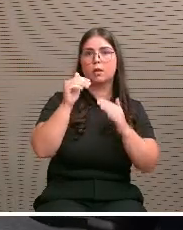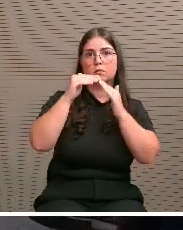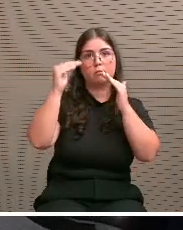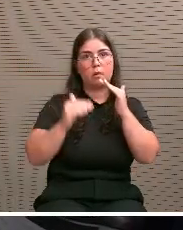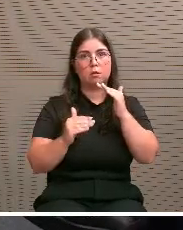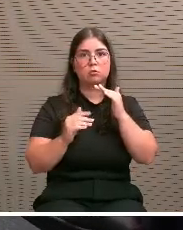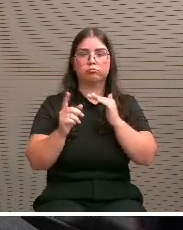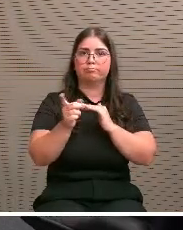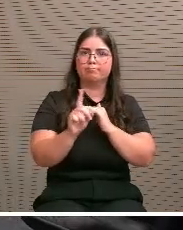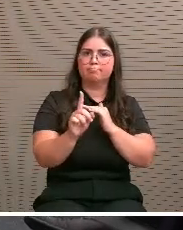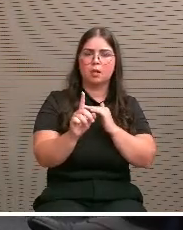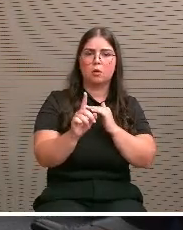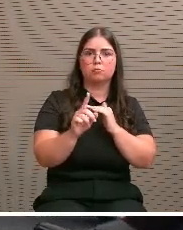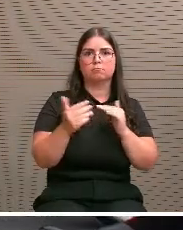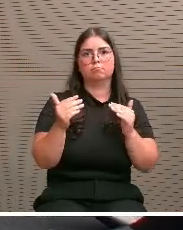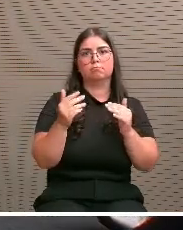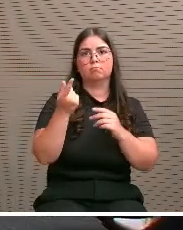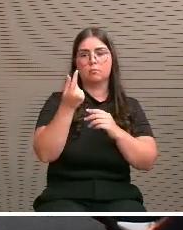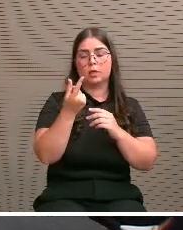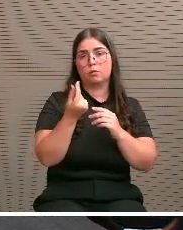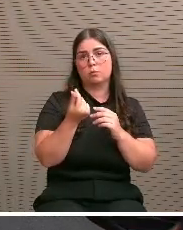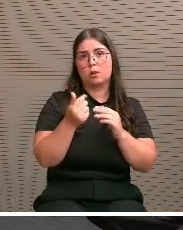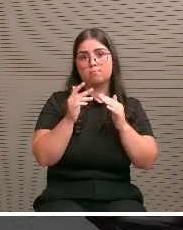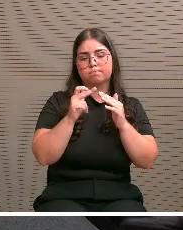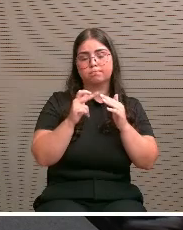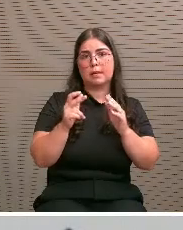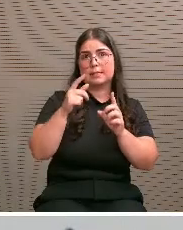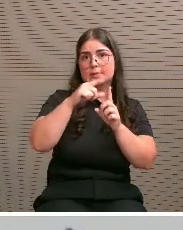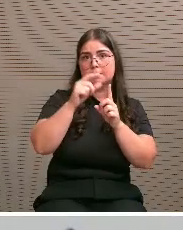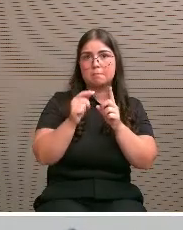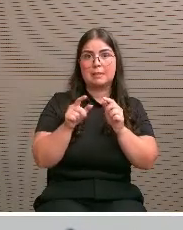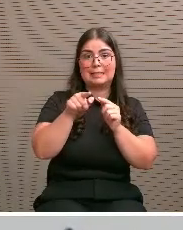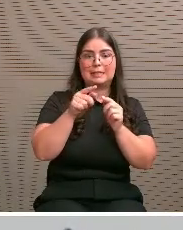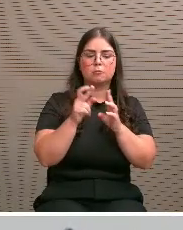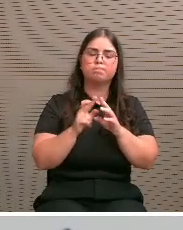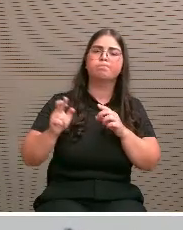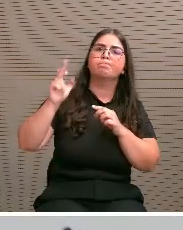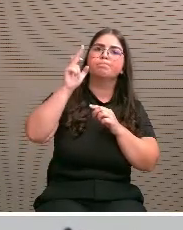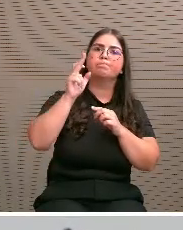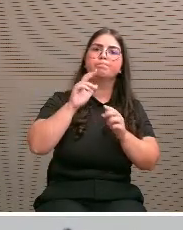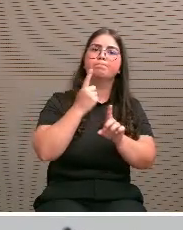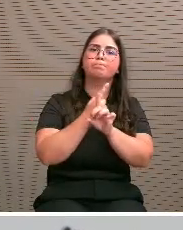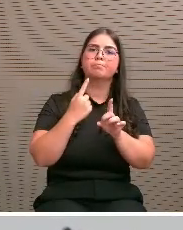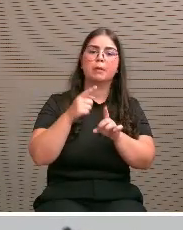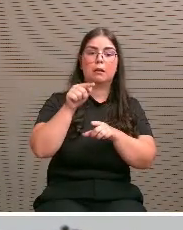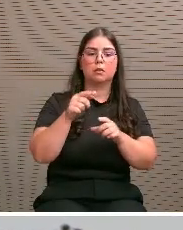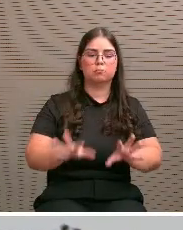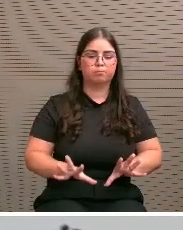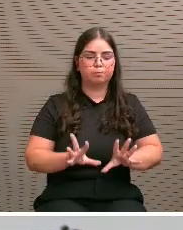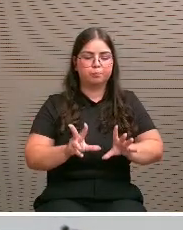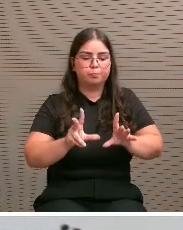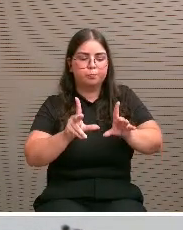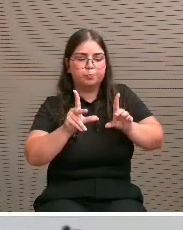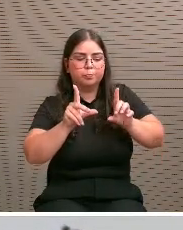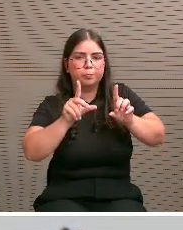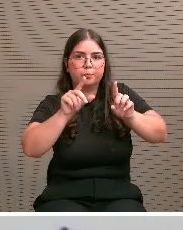because they grew better. They were easier for farmers to use. And Greenpeace leapt on this, and